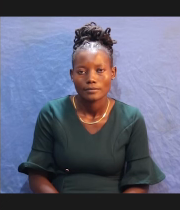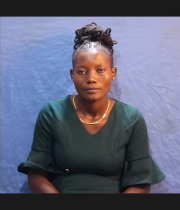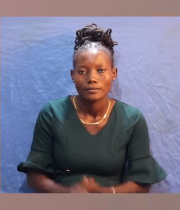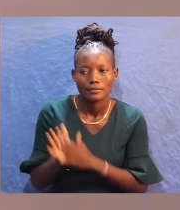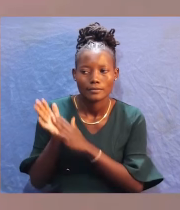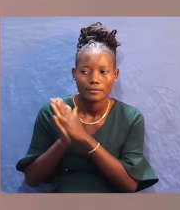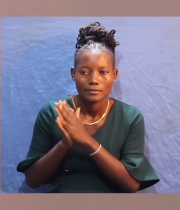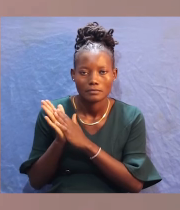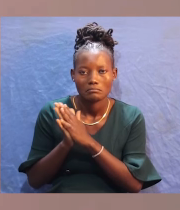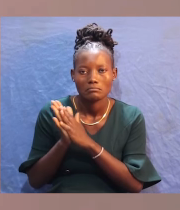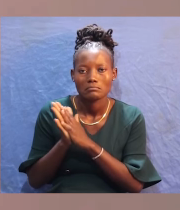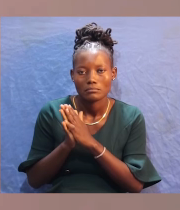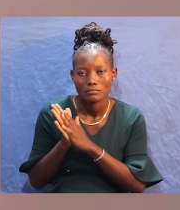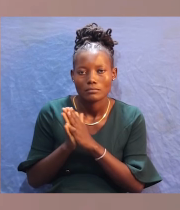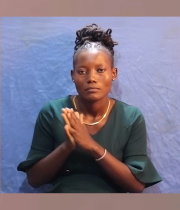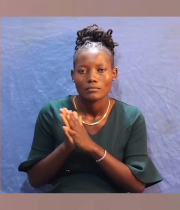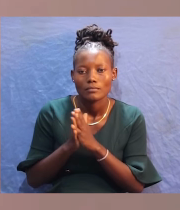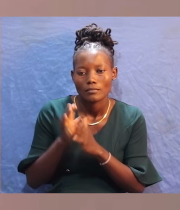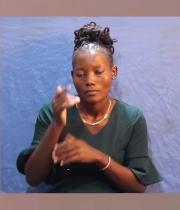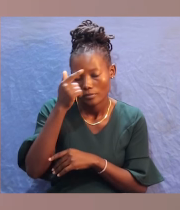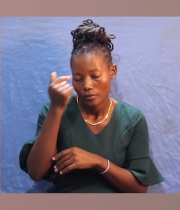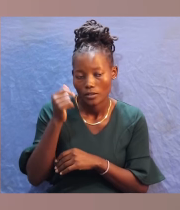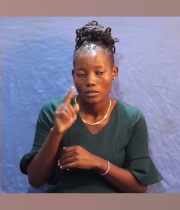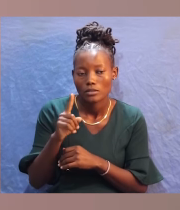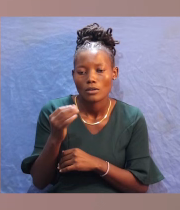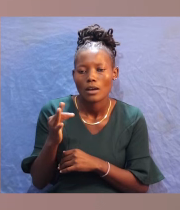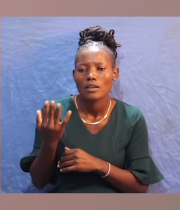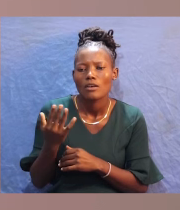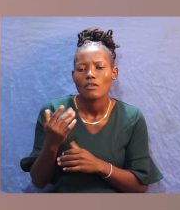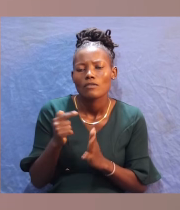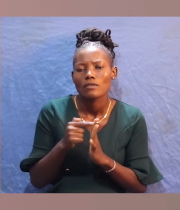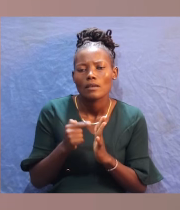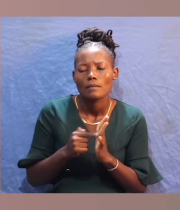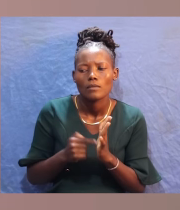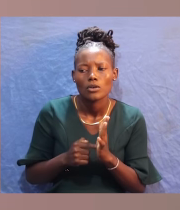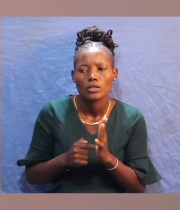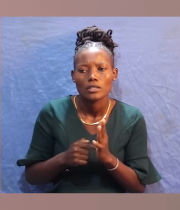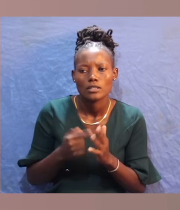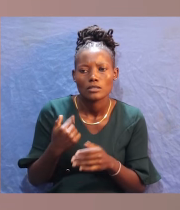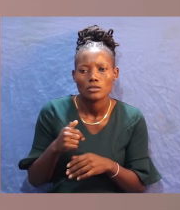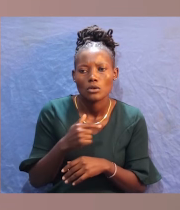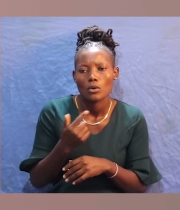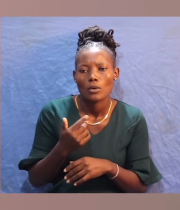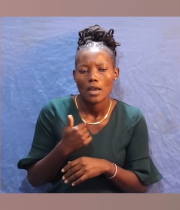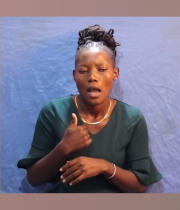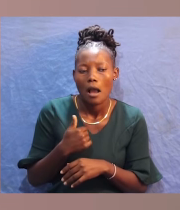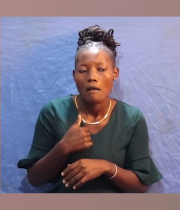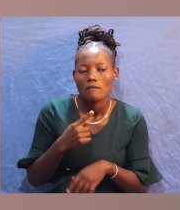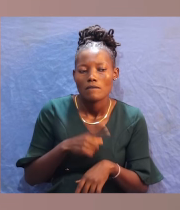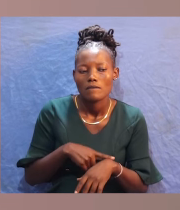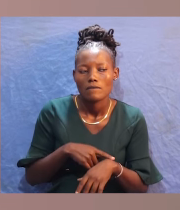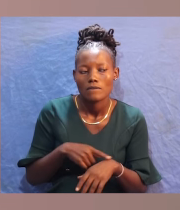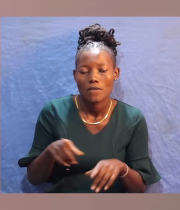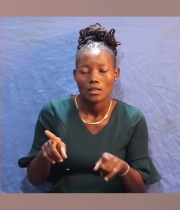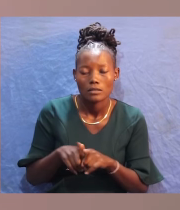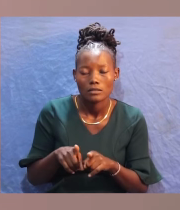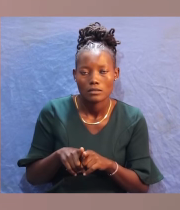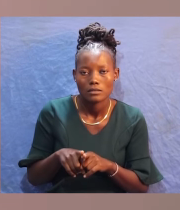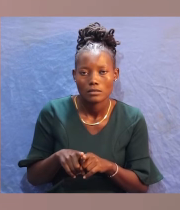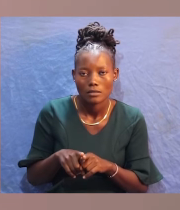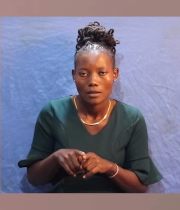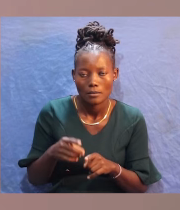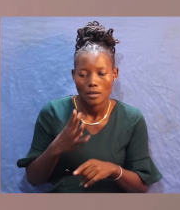Interesting. That's very interesting, because it's one of the things that you encounter as you're doing it. So I think it's very interesting, and it's something I also want